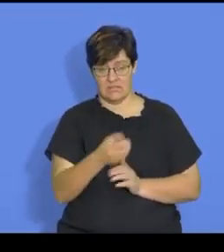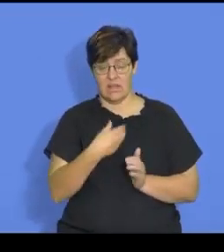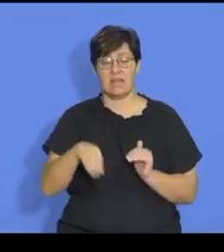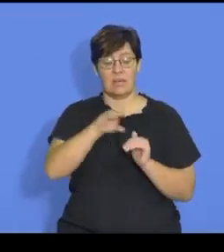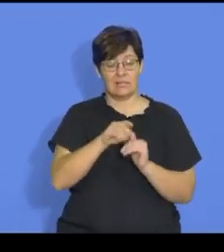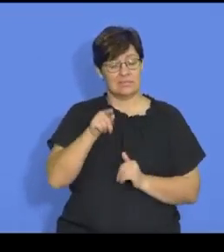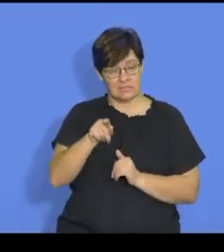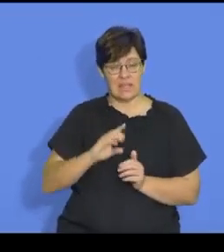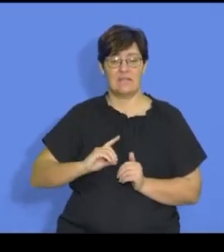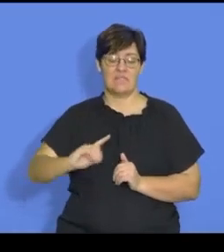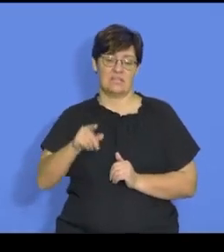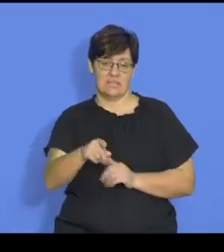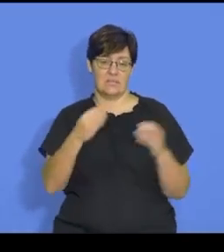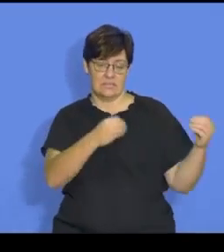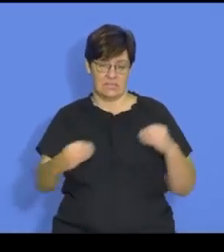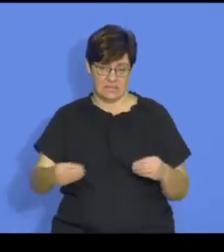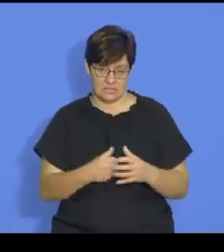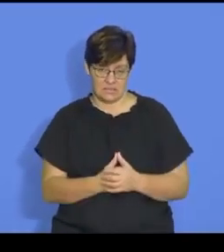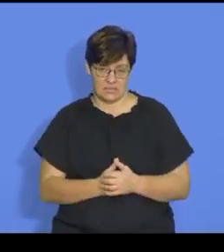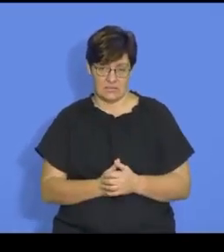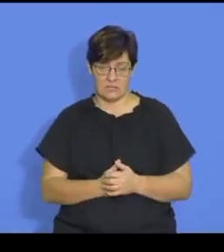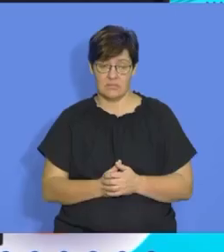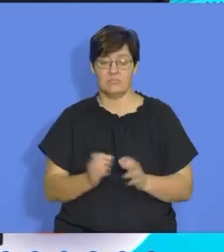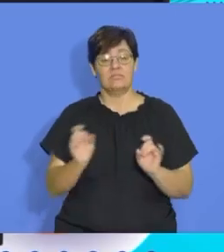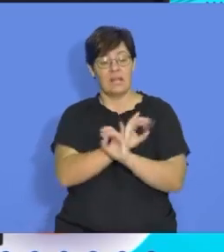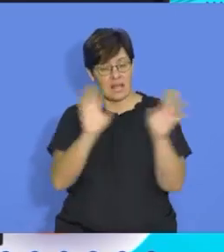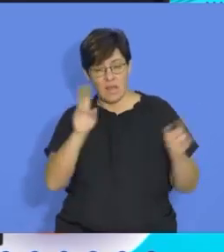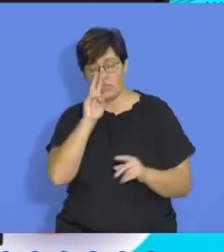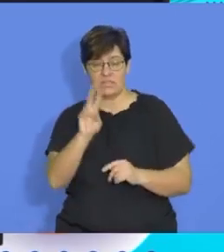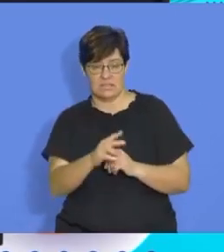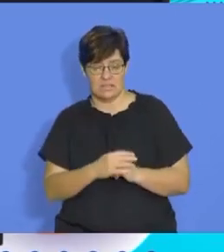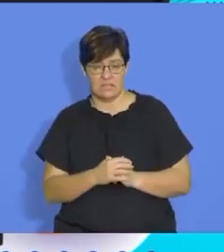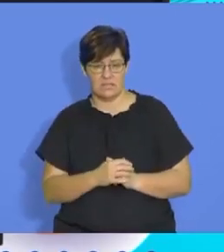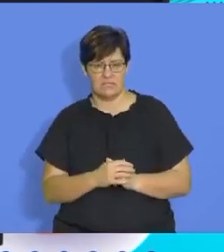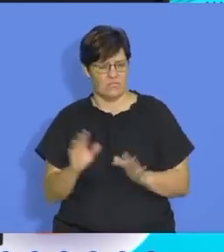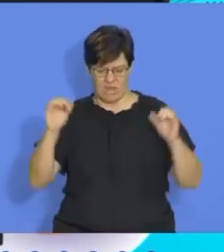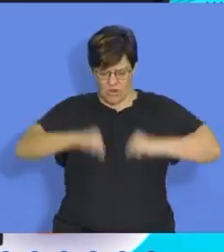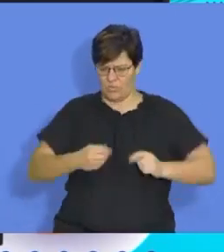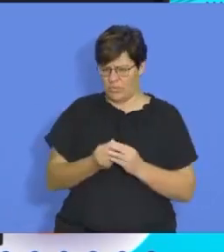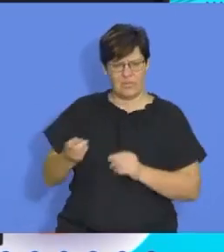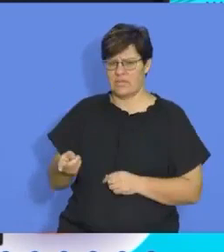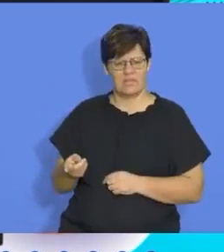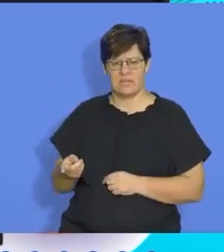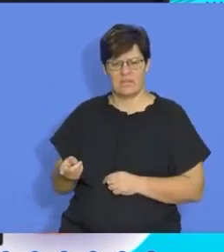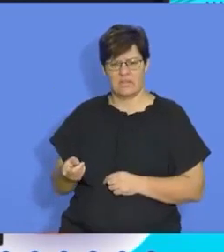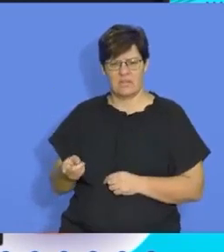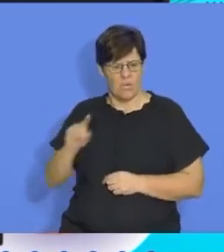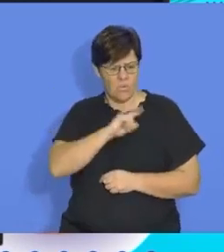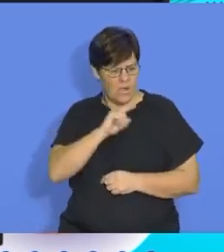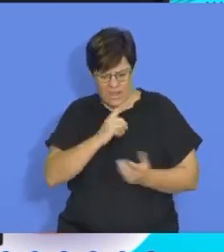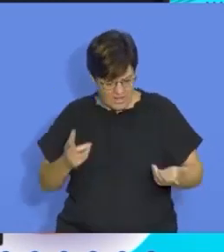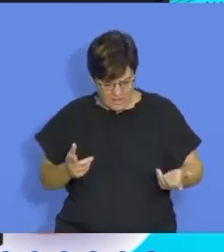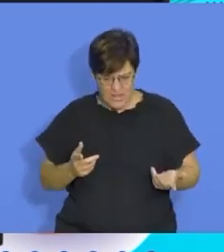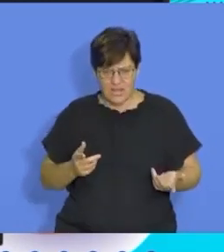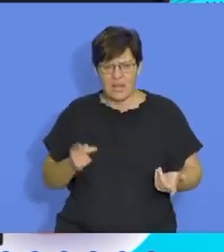of capital invested in the business. So clearly we can see why he doesn't agree with Candace,